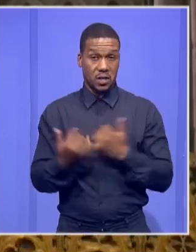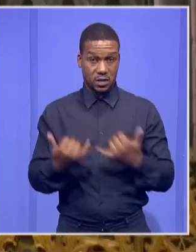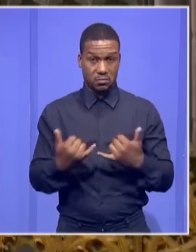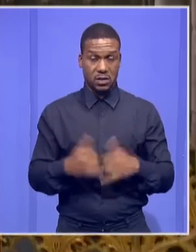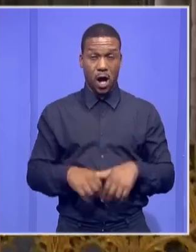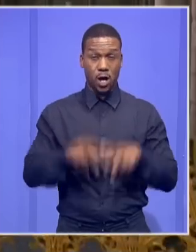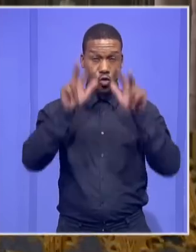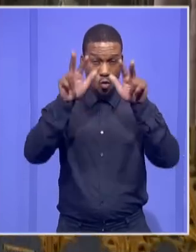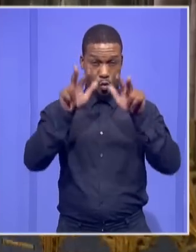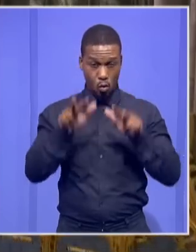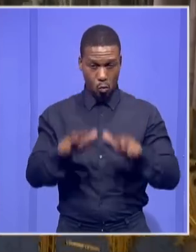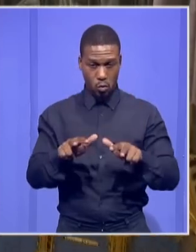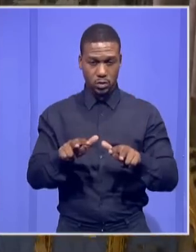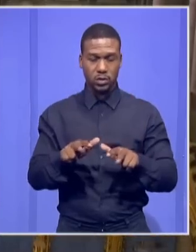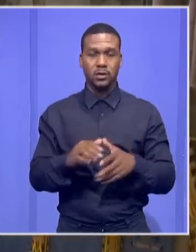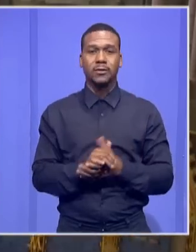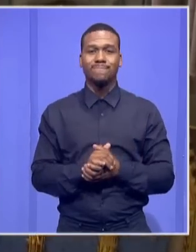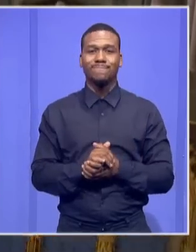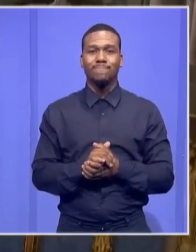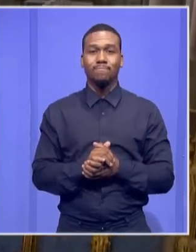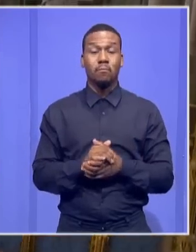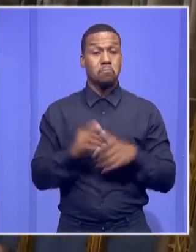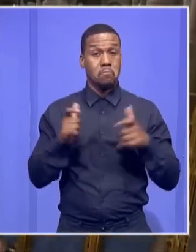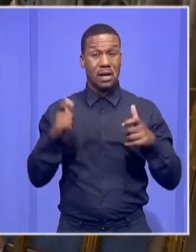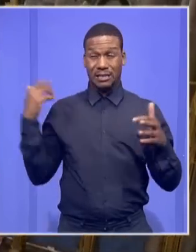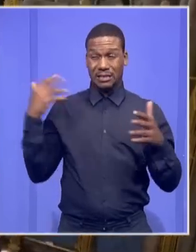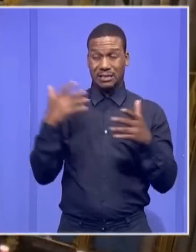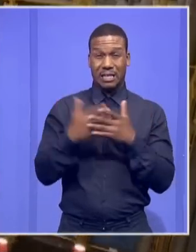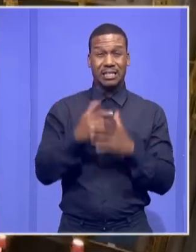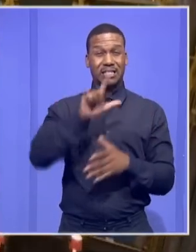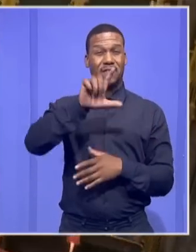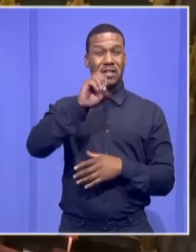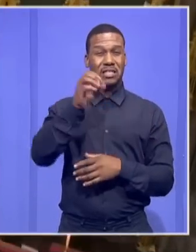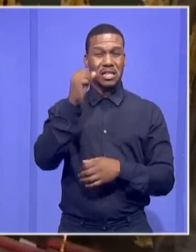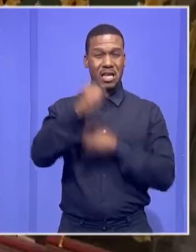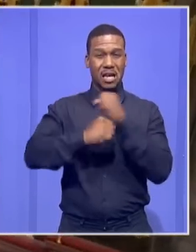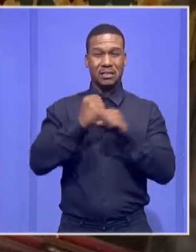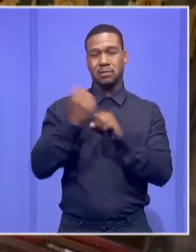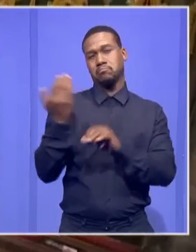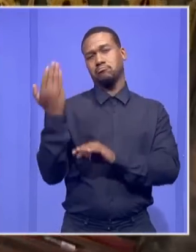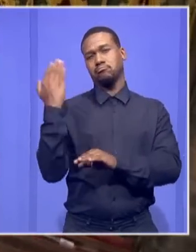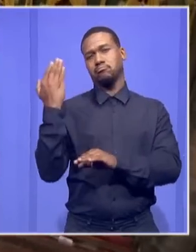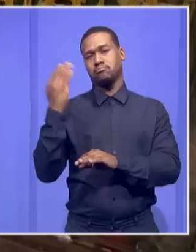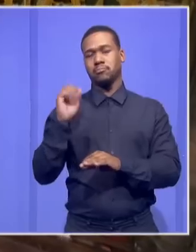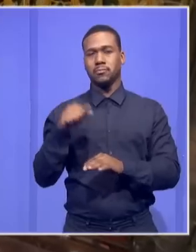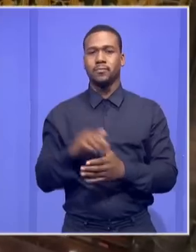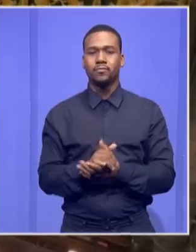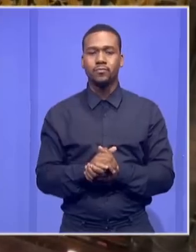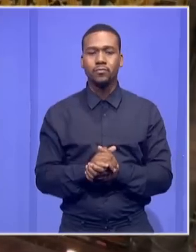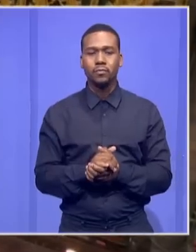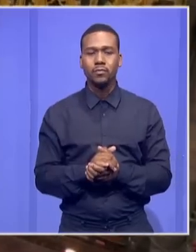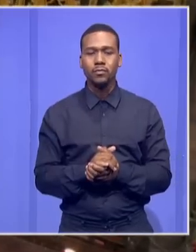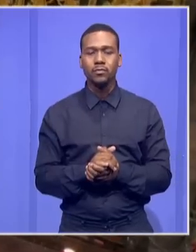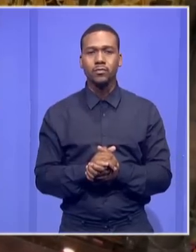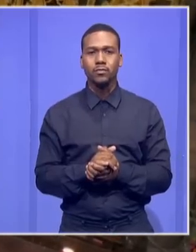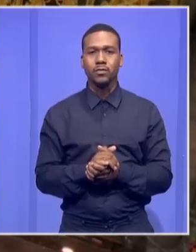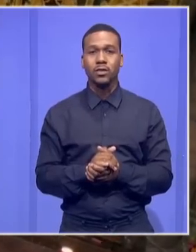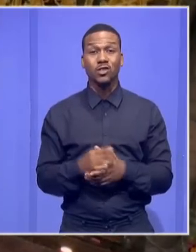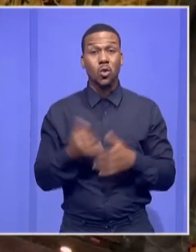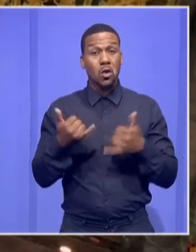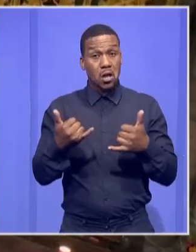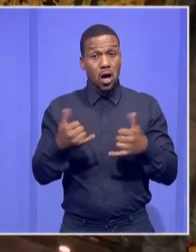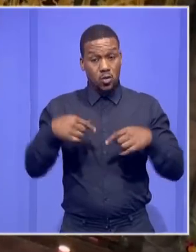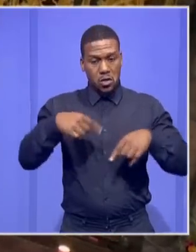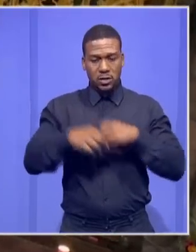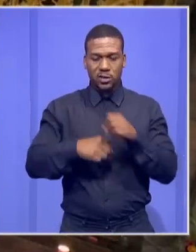of Queen Elizabeth 70 years ago. Yeah, so today this event will be, as you're saying, on a smaller scale than that